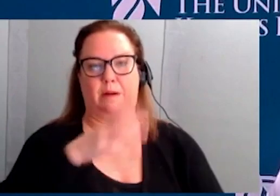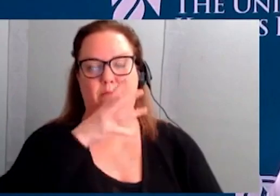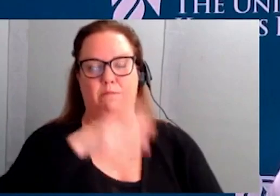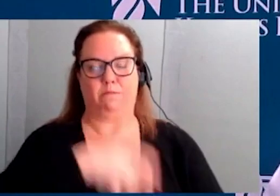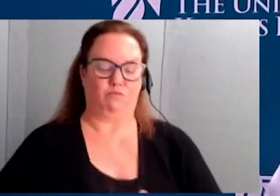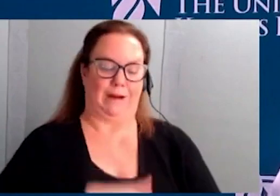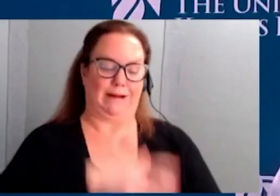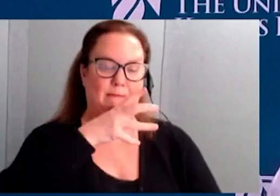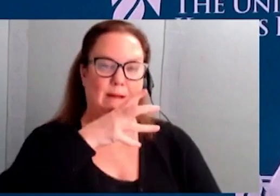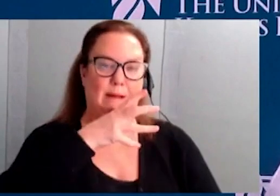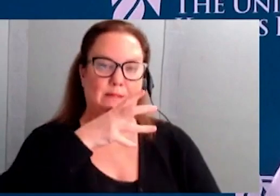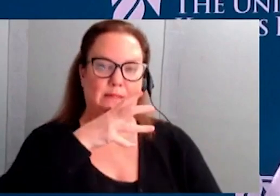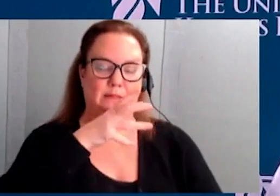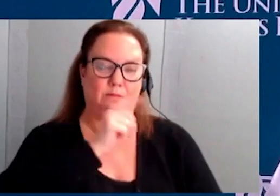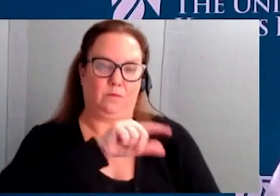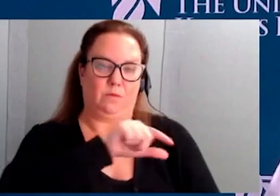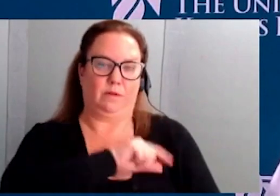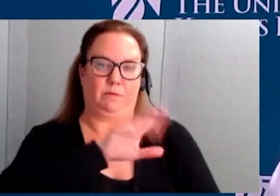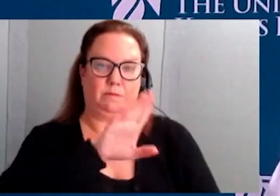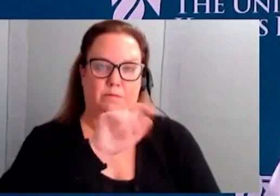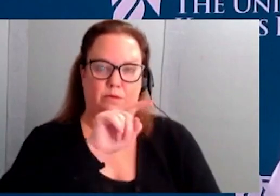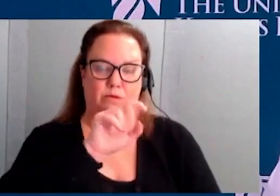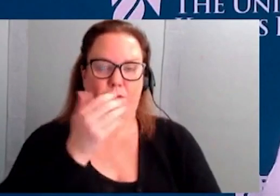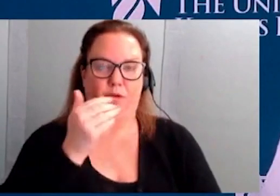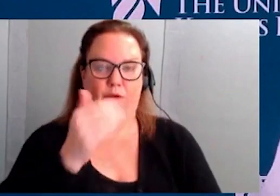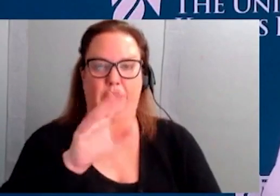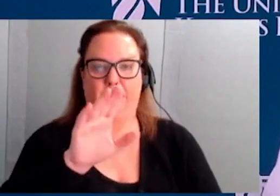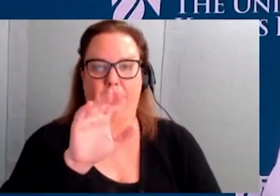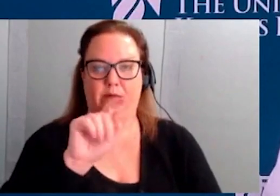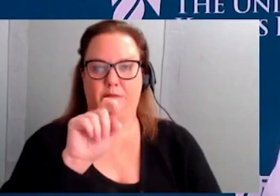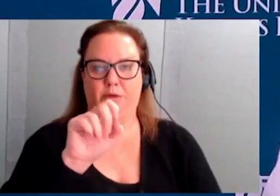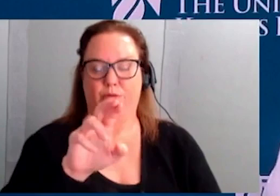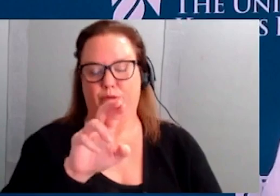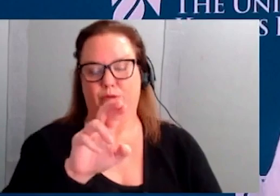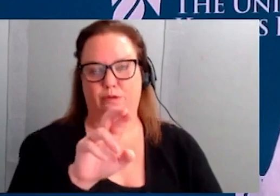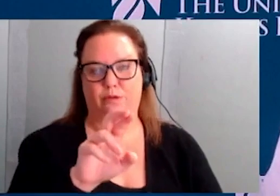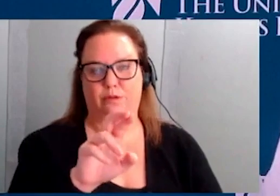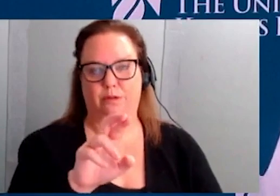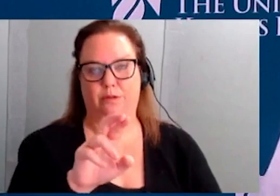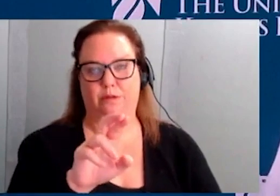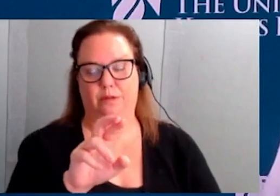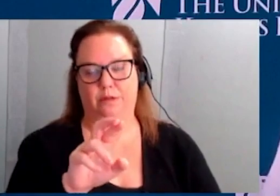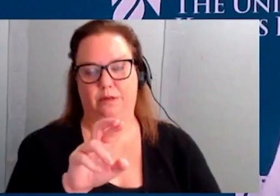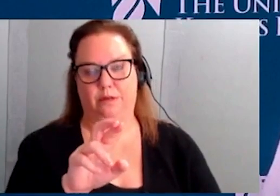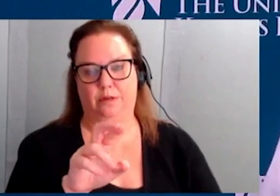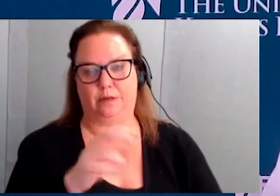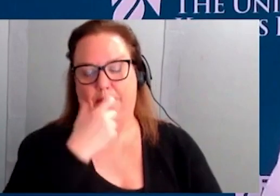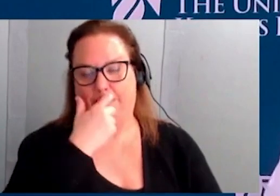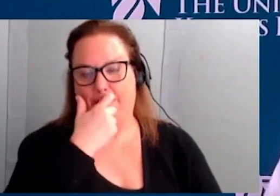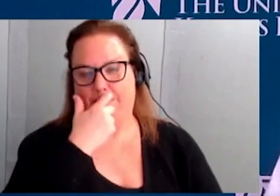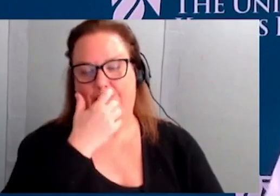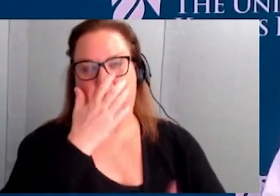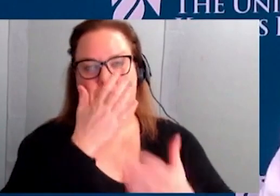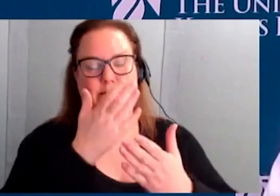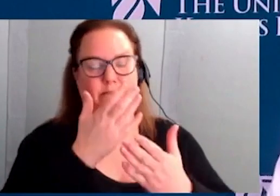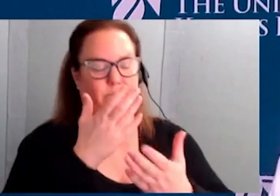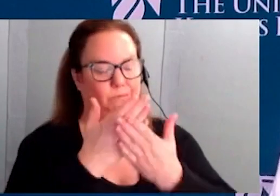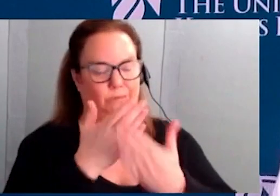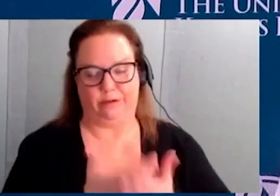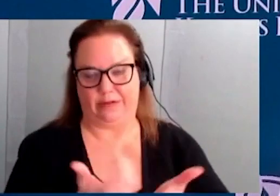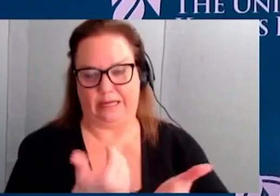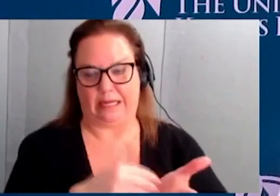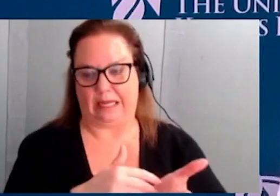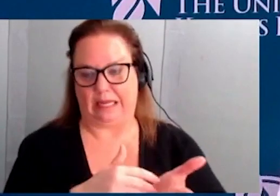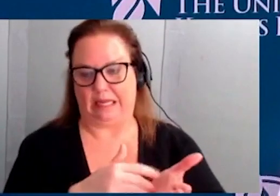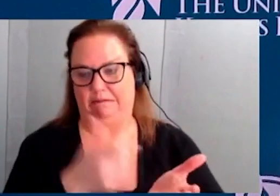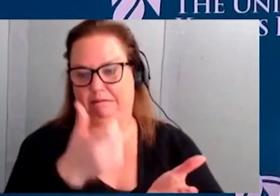are eligible to get the booster, that they get the booster. It's definitely proving again, anything that you